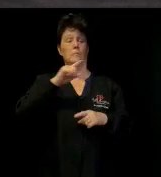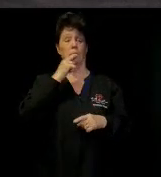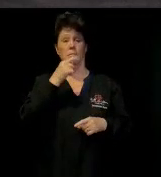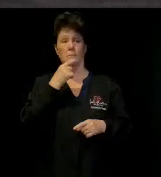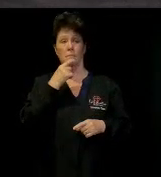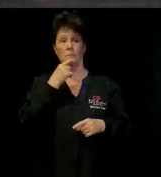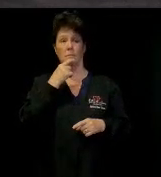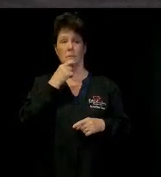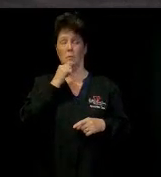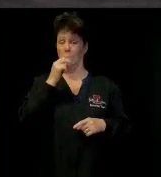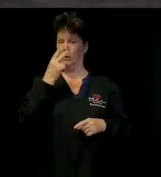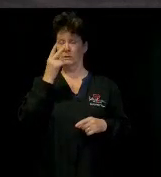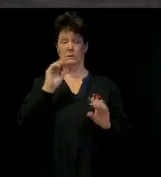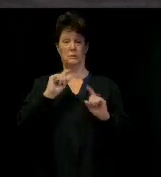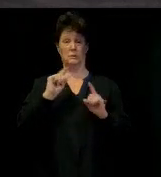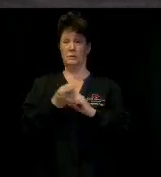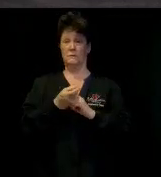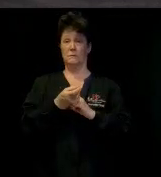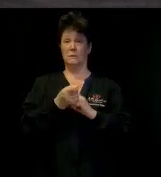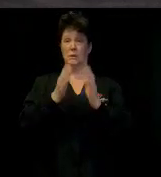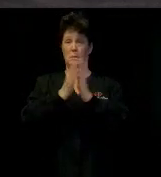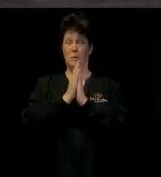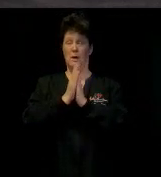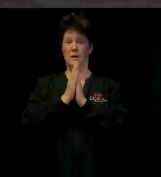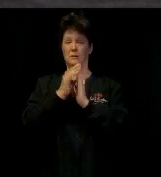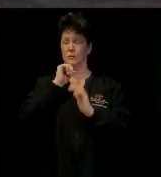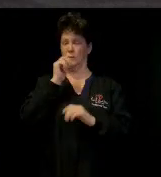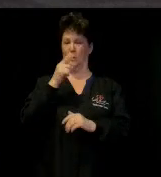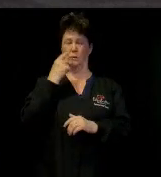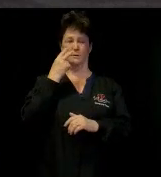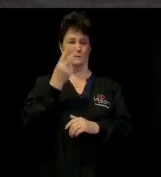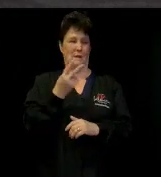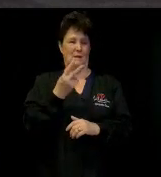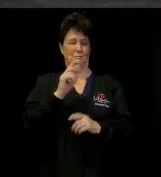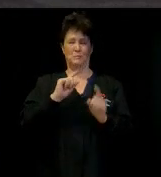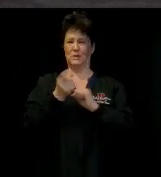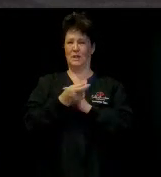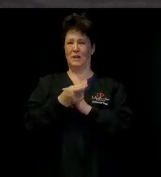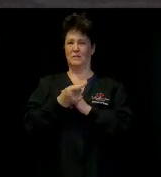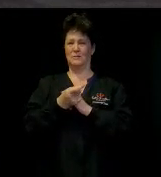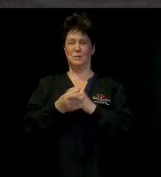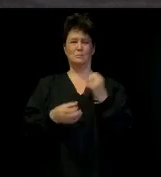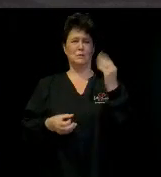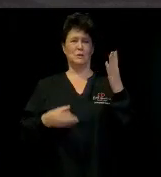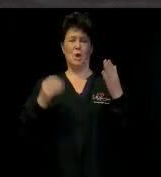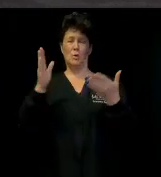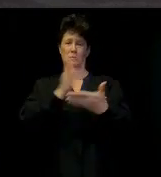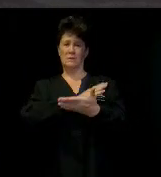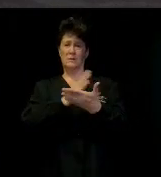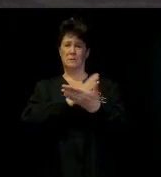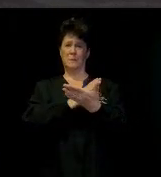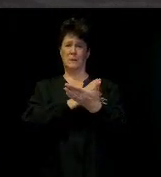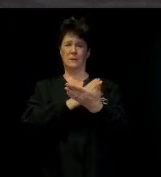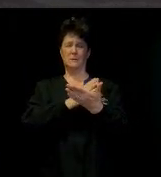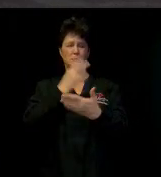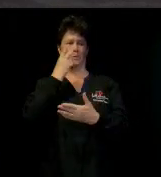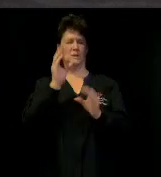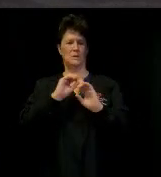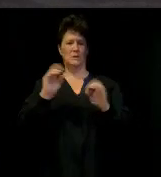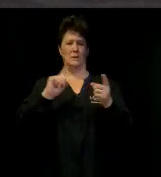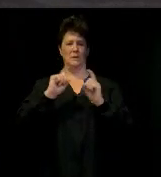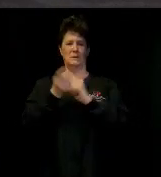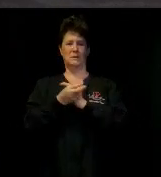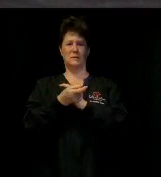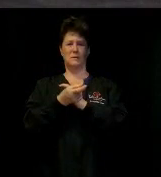see no change. The prayers we pray, we see no change. The songs we sing, we see no change. And left with the question, why is this